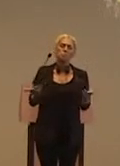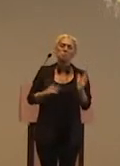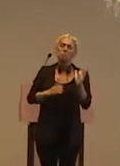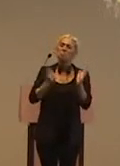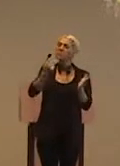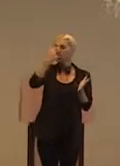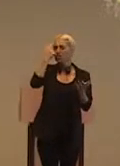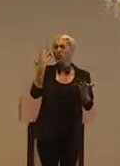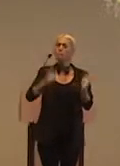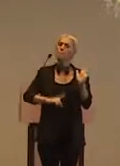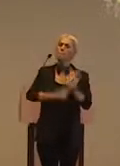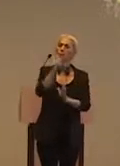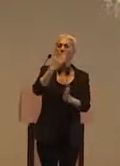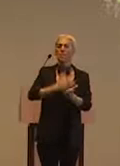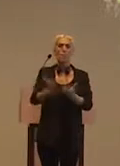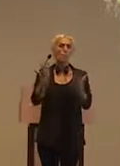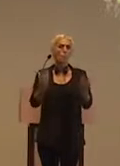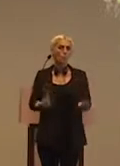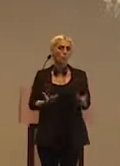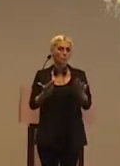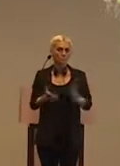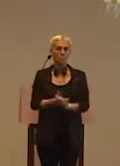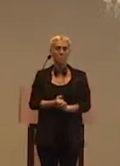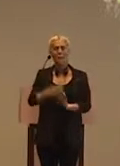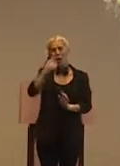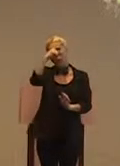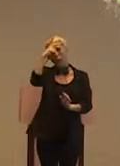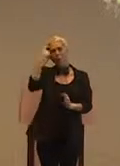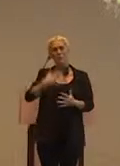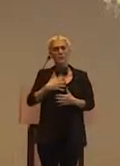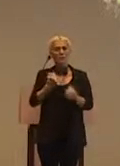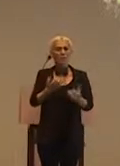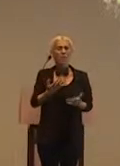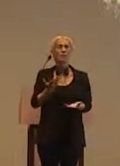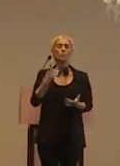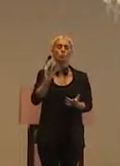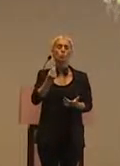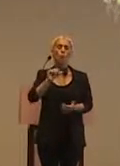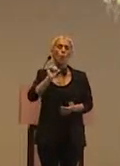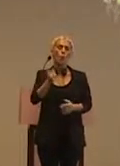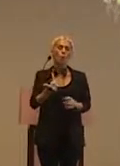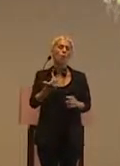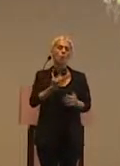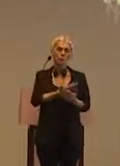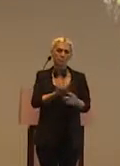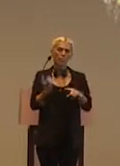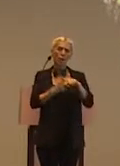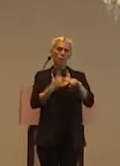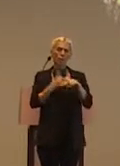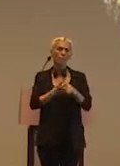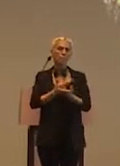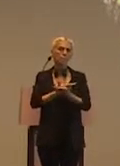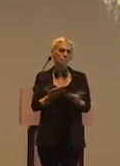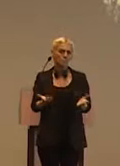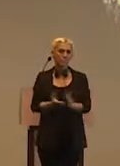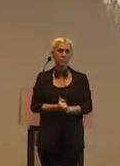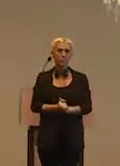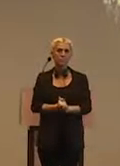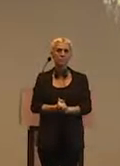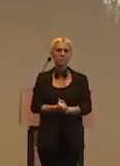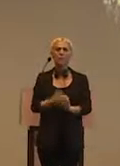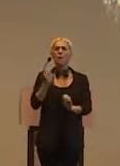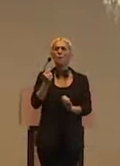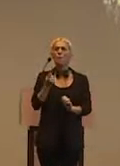as much as possible i hope we can go on thank you for all your efforts it's indeed a very important contribution for the